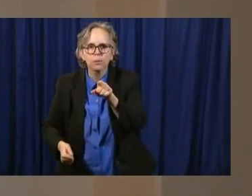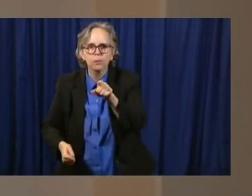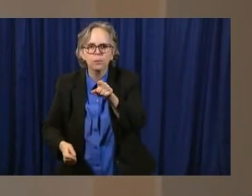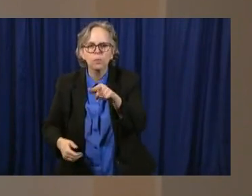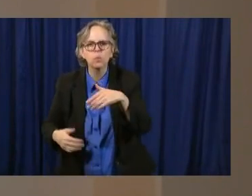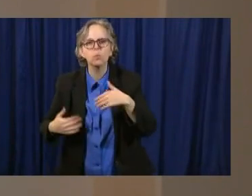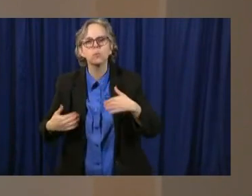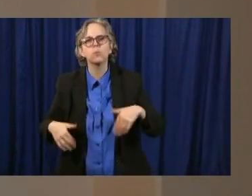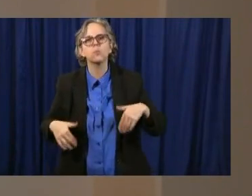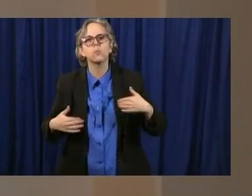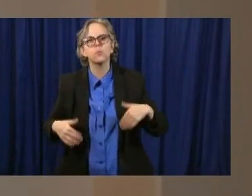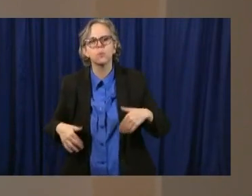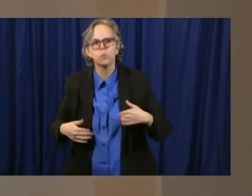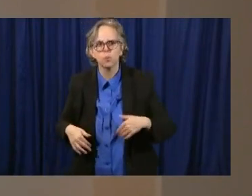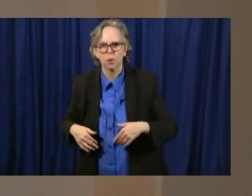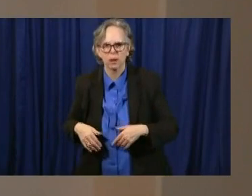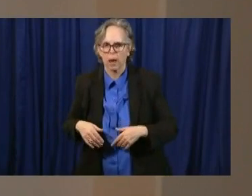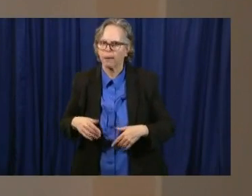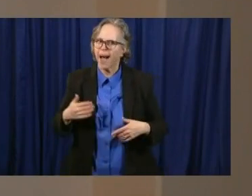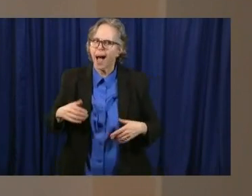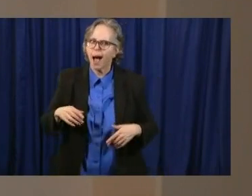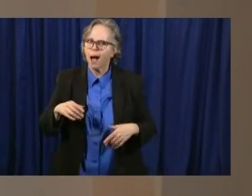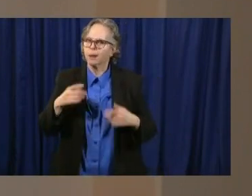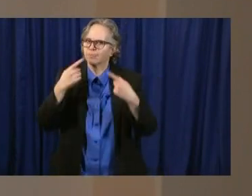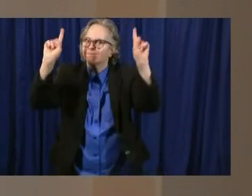with trying to make sure that we slow the spread.